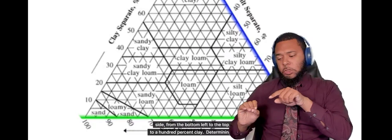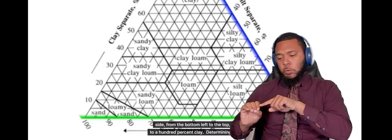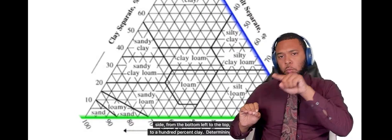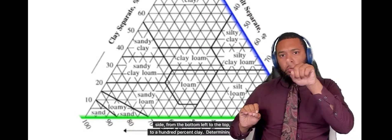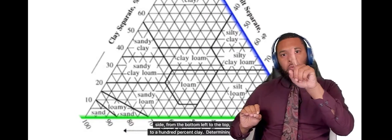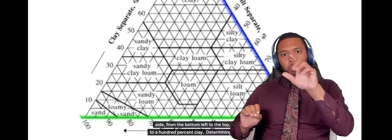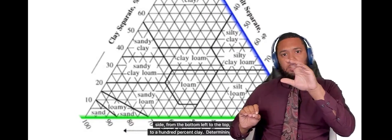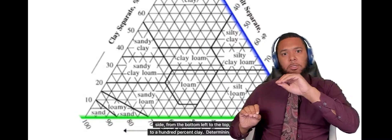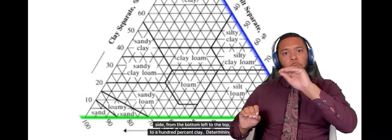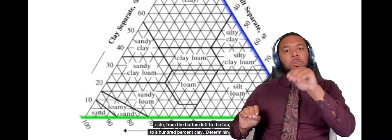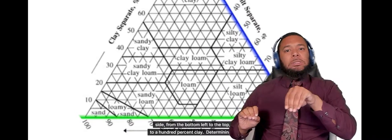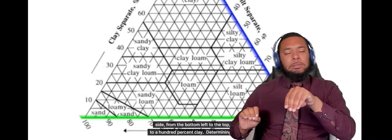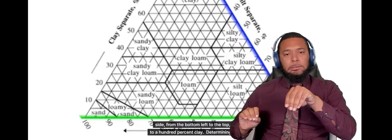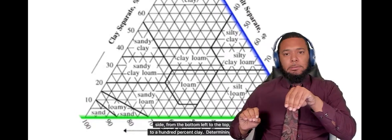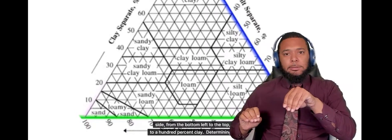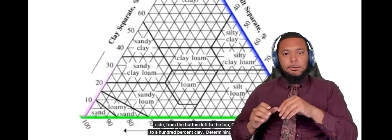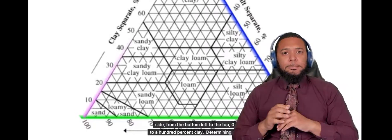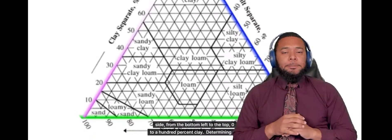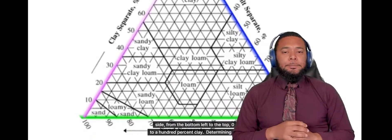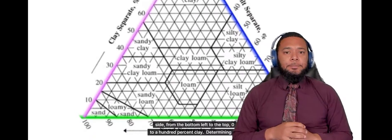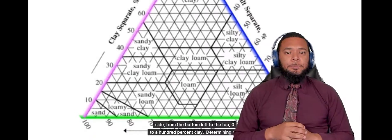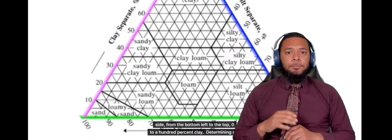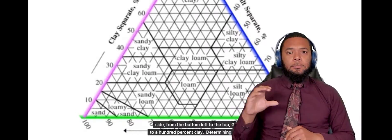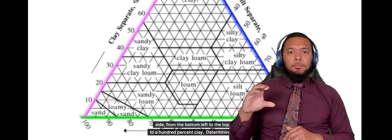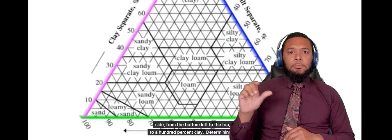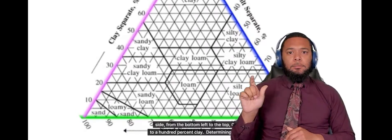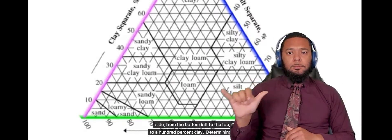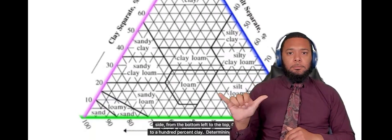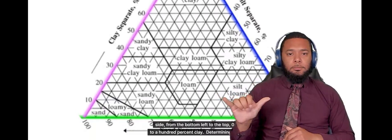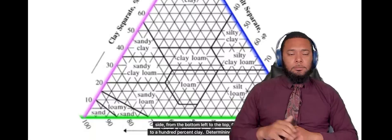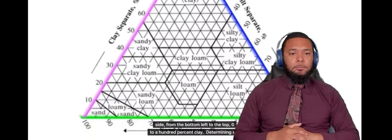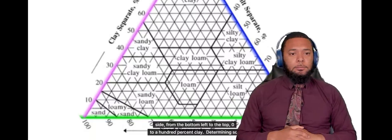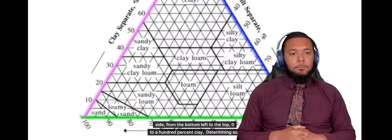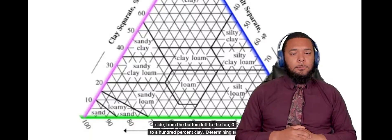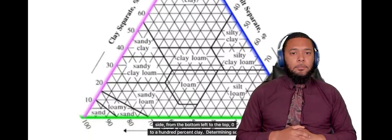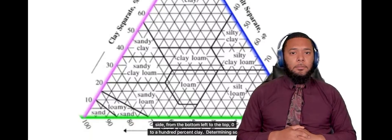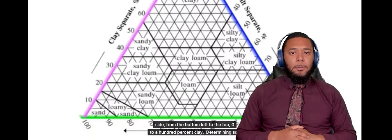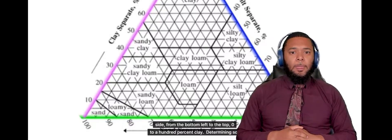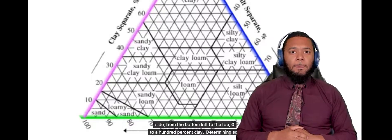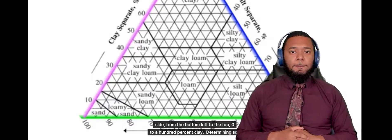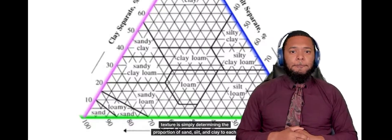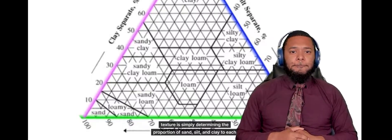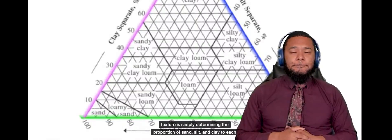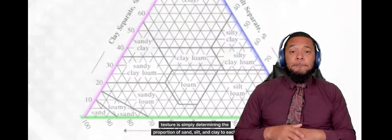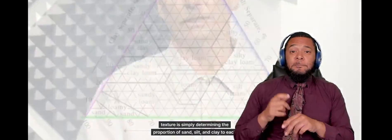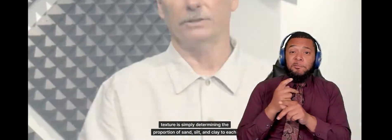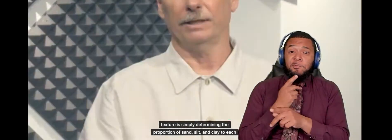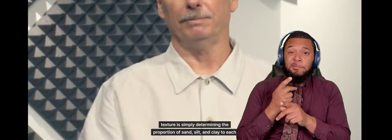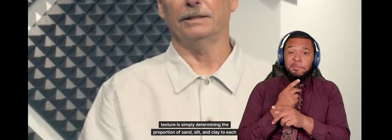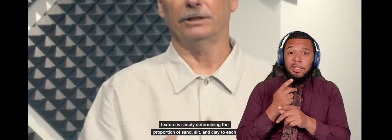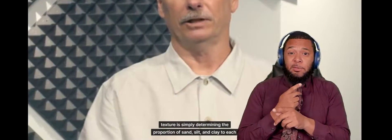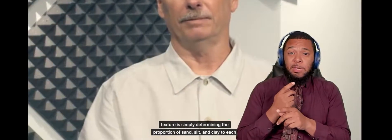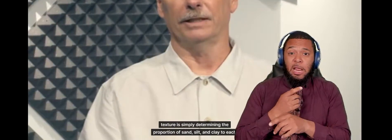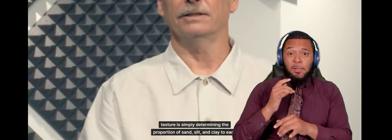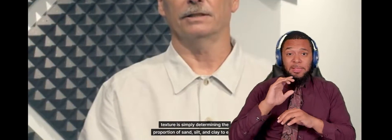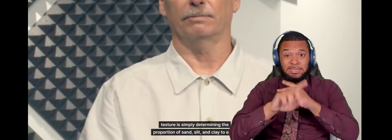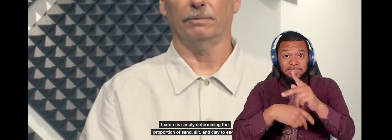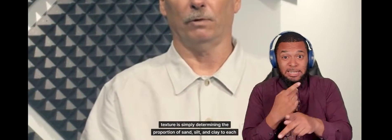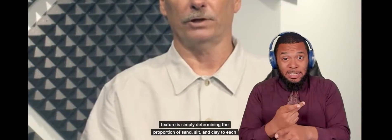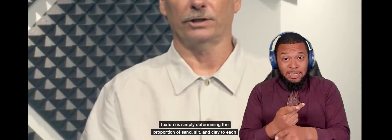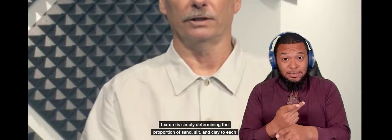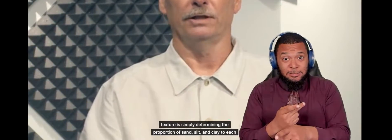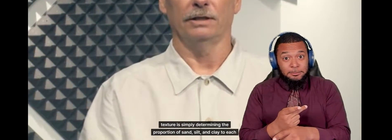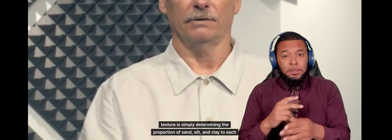left side, from the bottom left to the top, 0 to 100% clay. Determining soil texture is simply determining